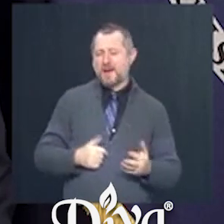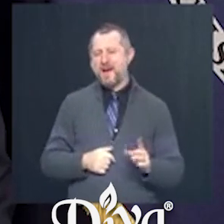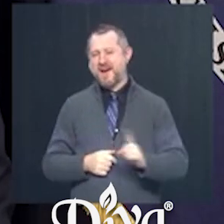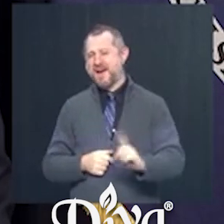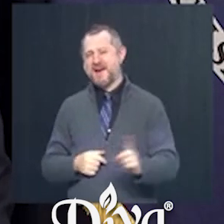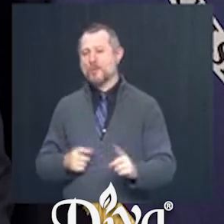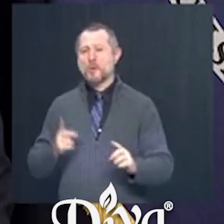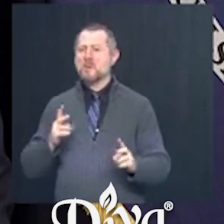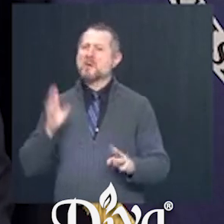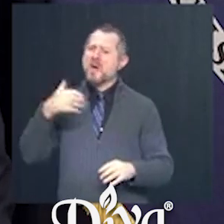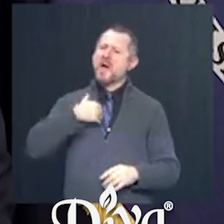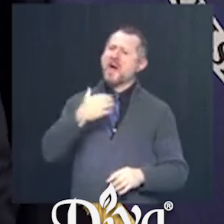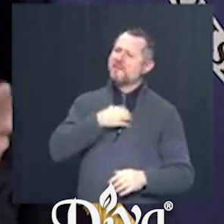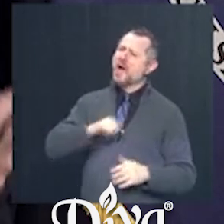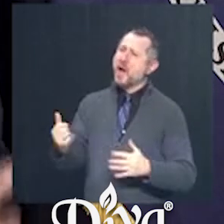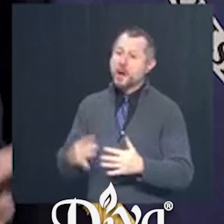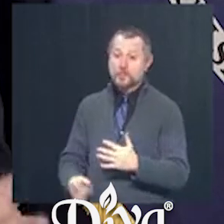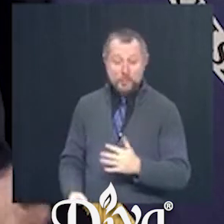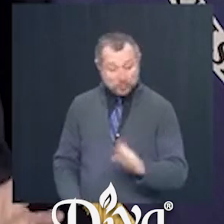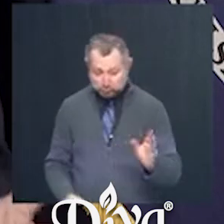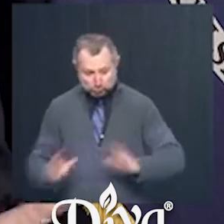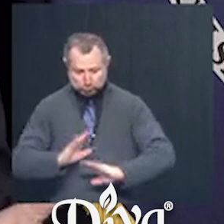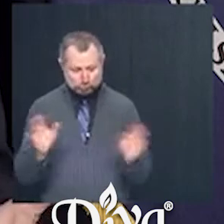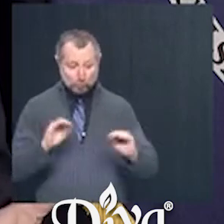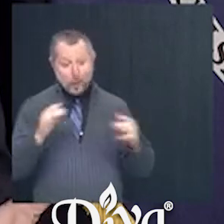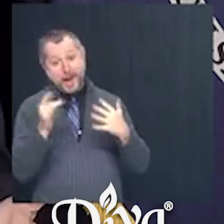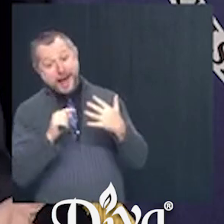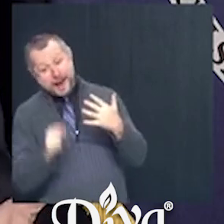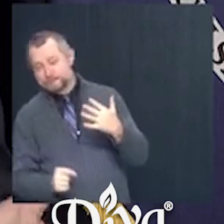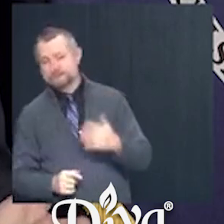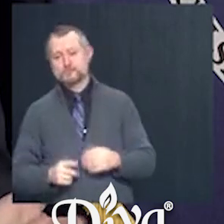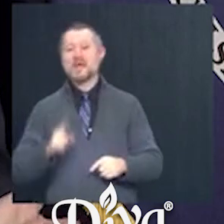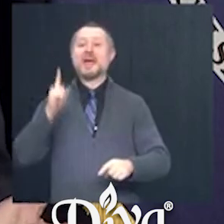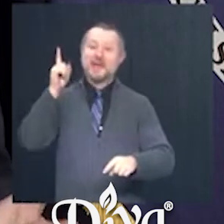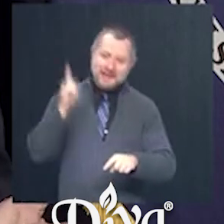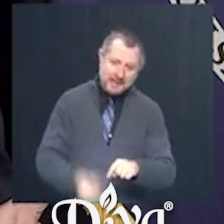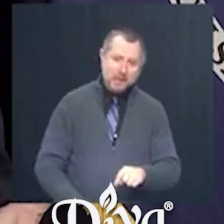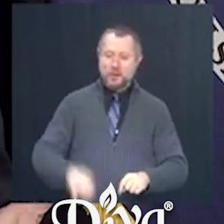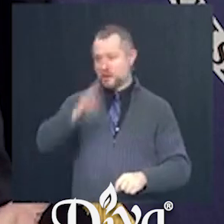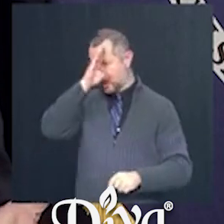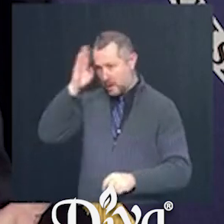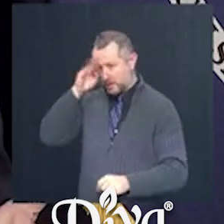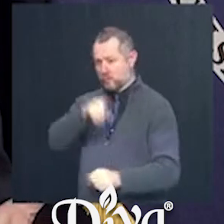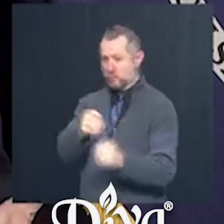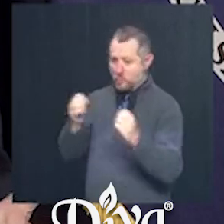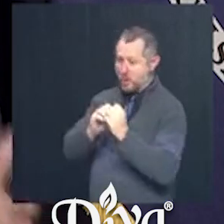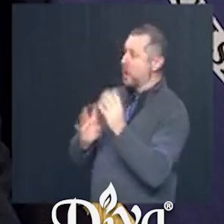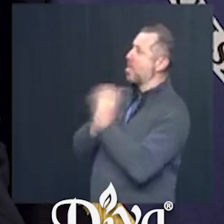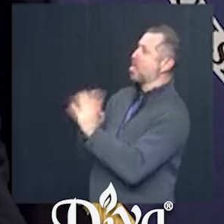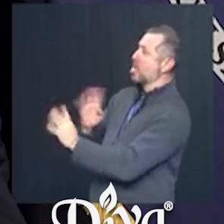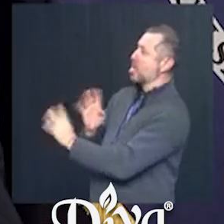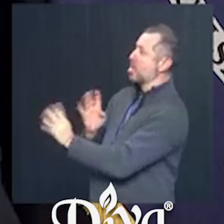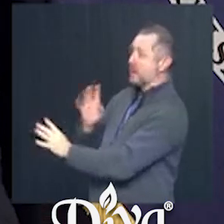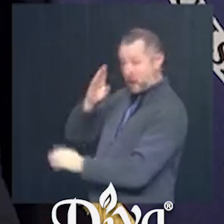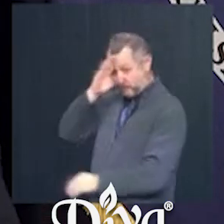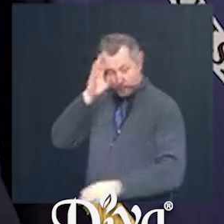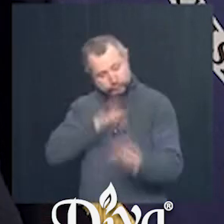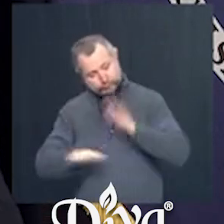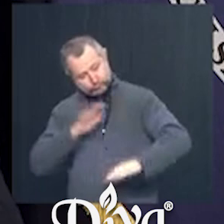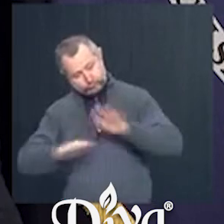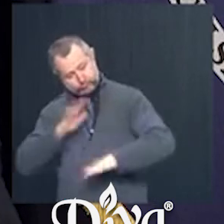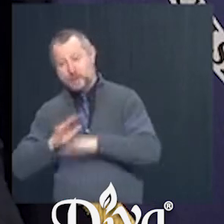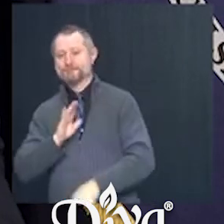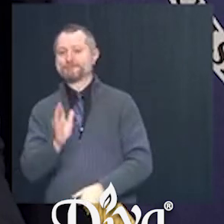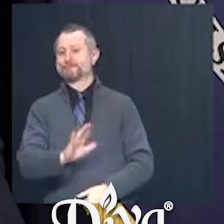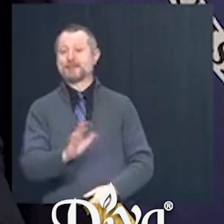an alternative. You can't overwhelm the hospital system. Overwhelming the hospital system means people die